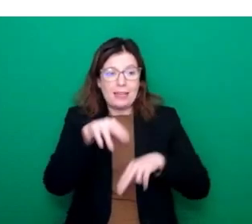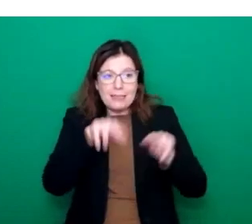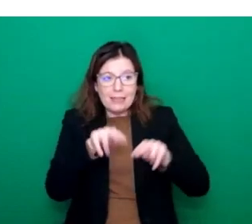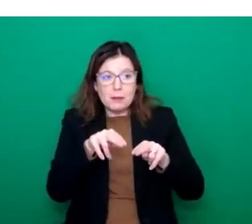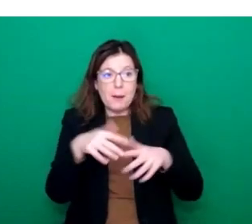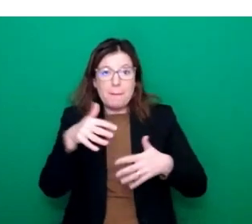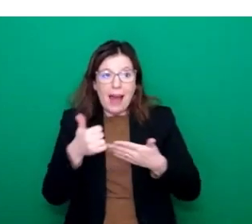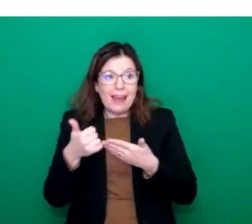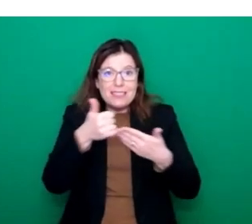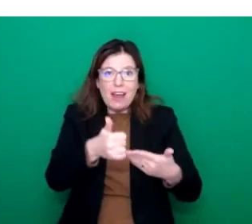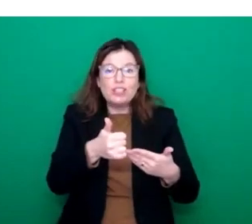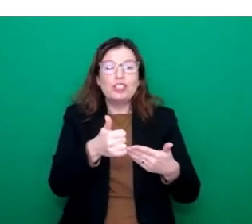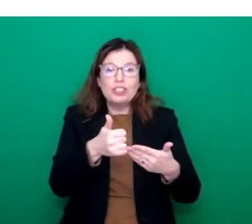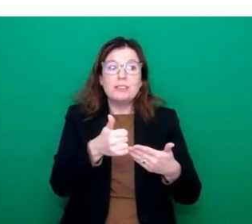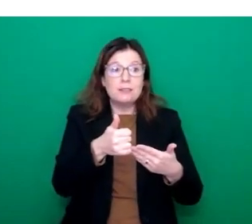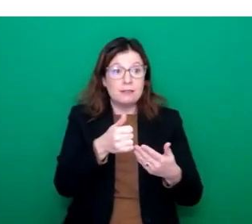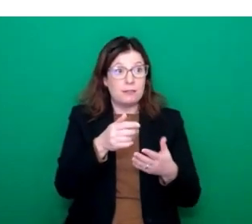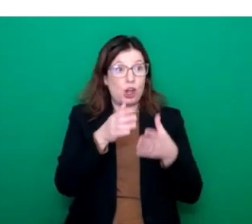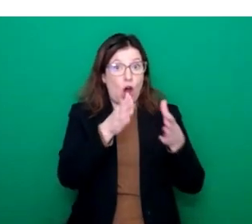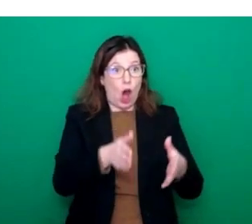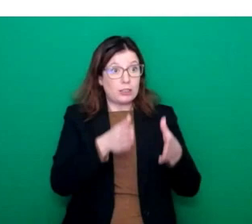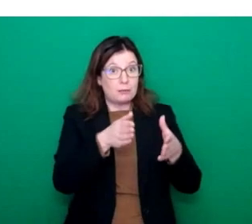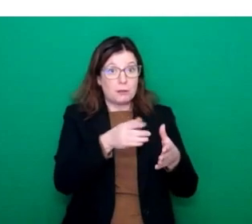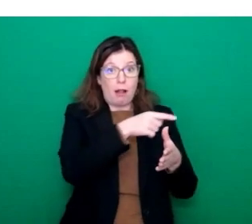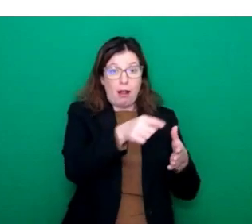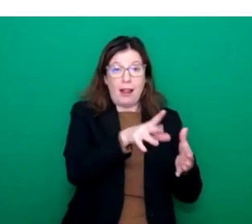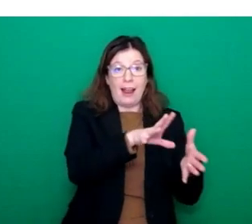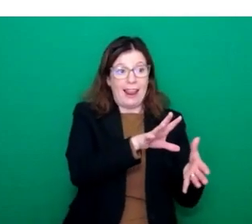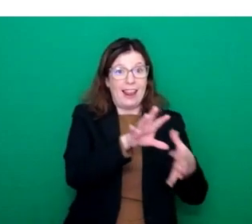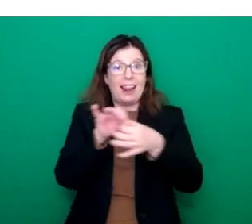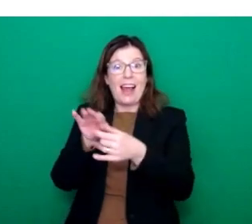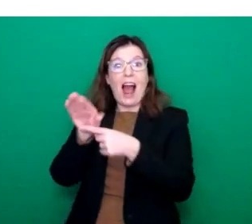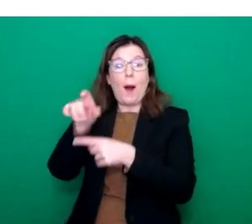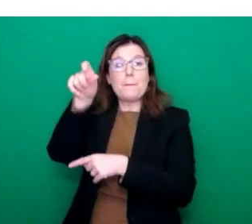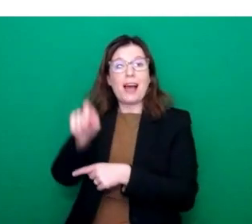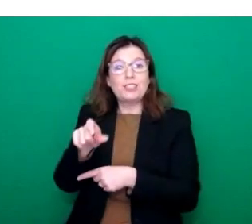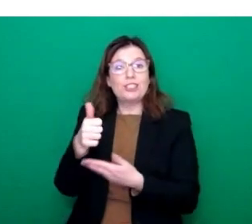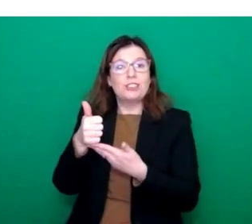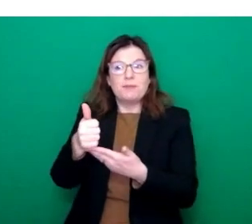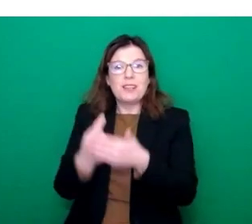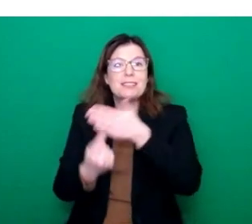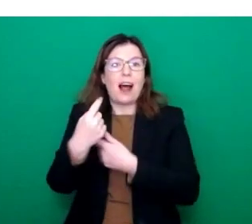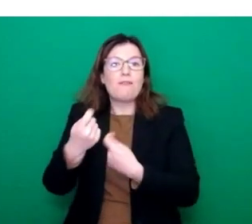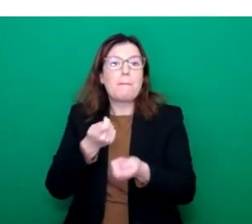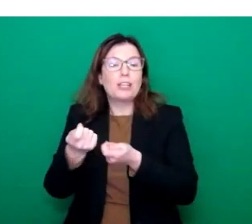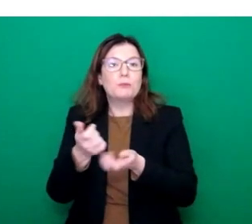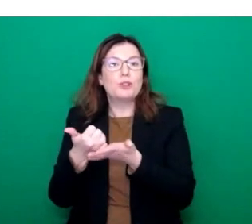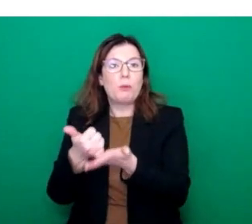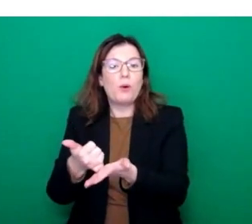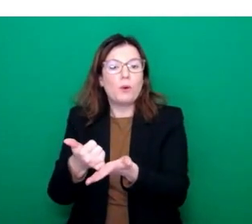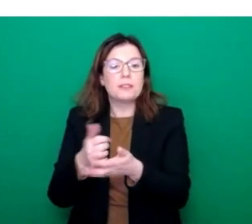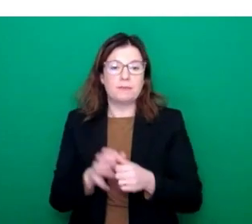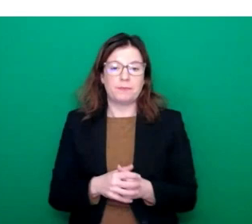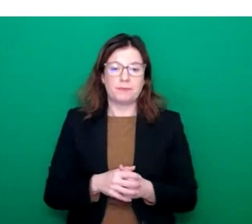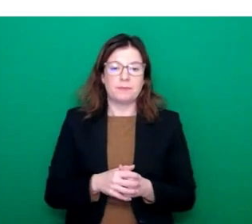to link people in hospital out to outpatient and self-management support. And a bit like Leo,